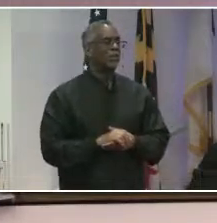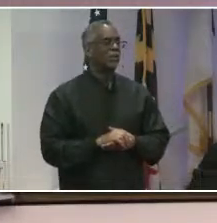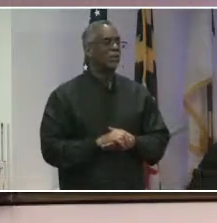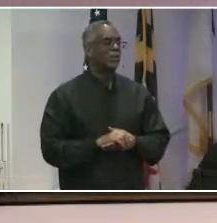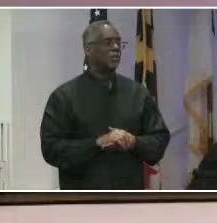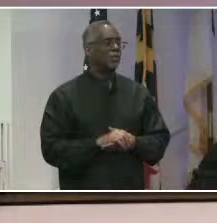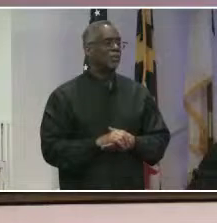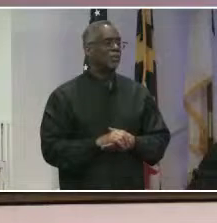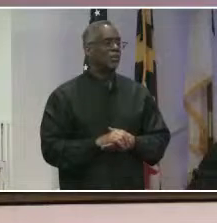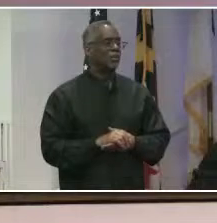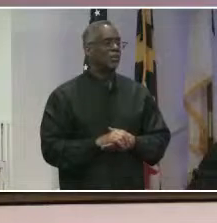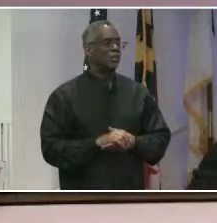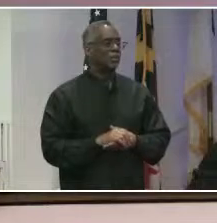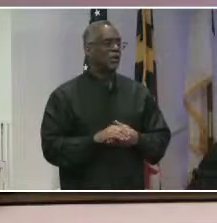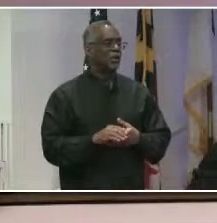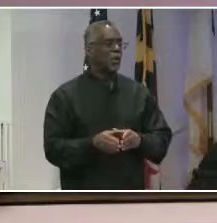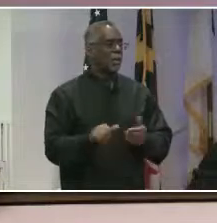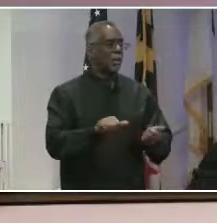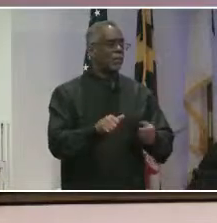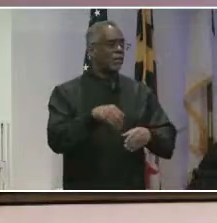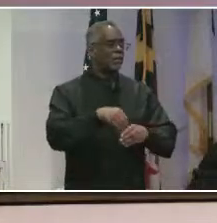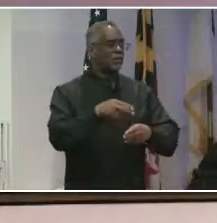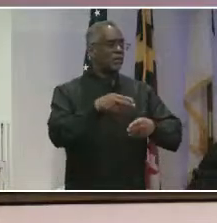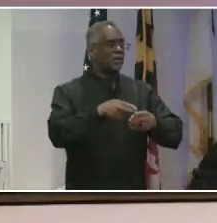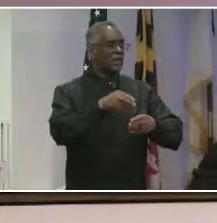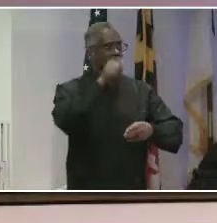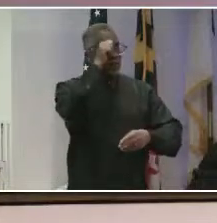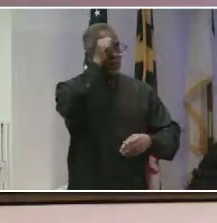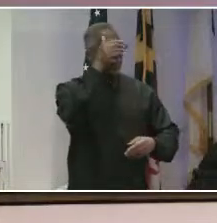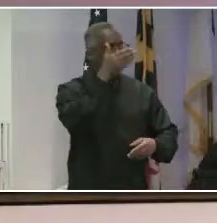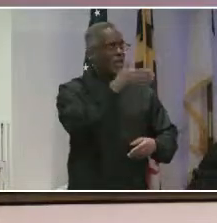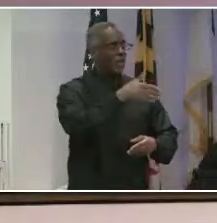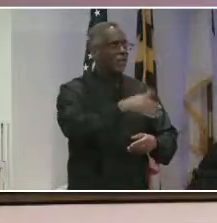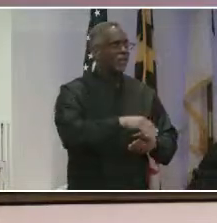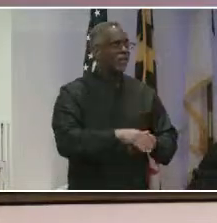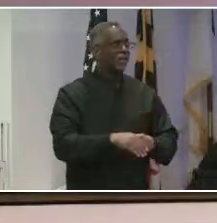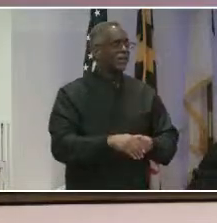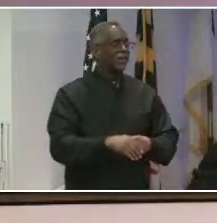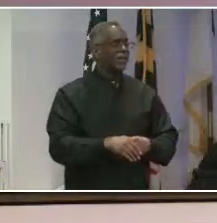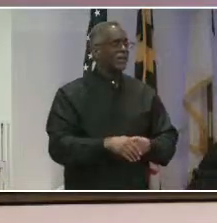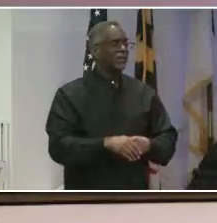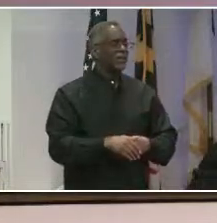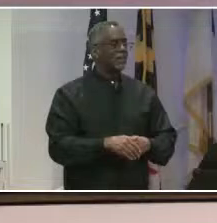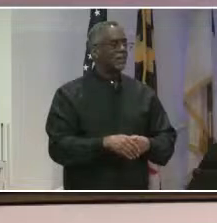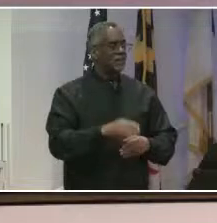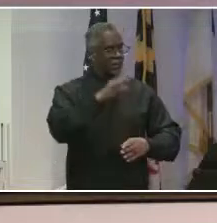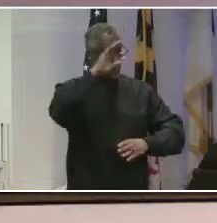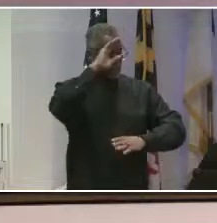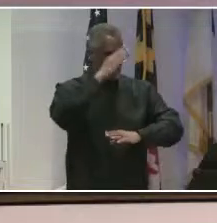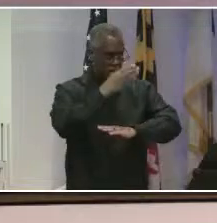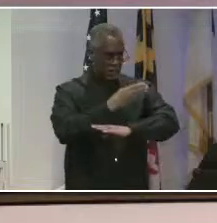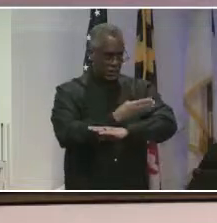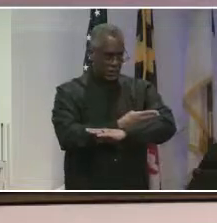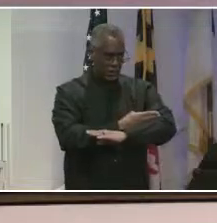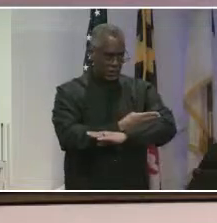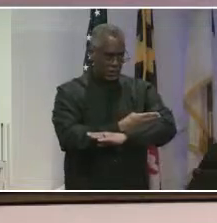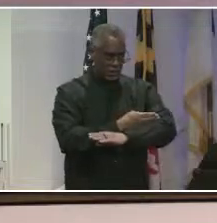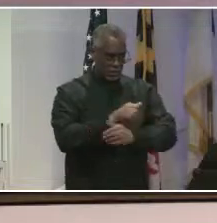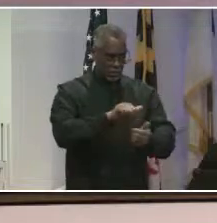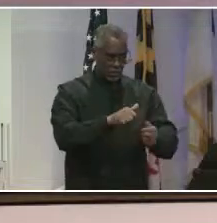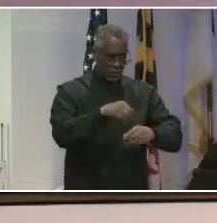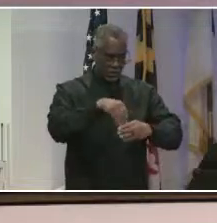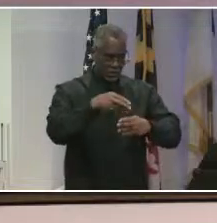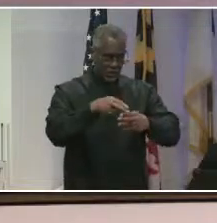Kyra. I baptize you in the name of the Father and of the Son and